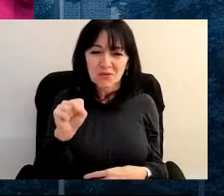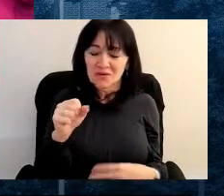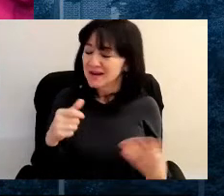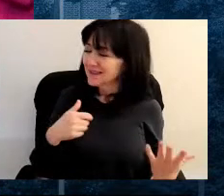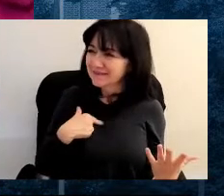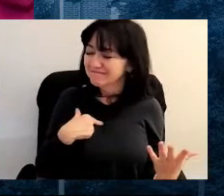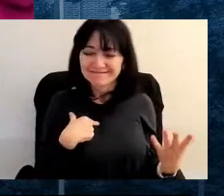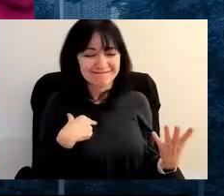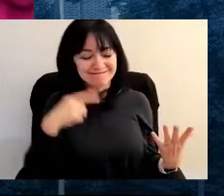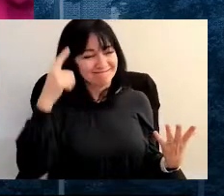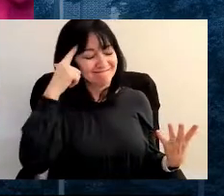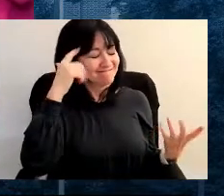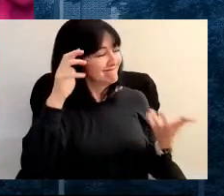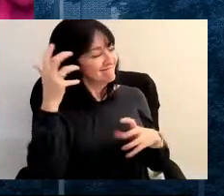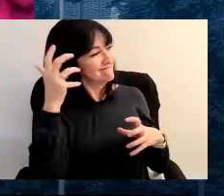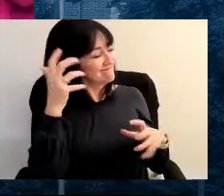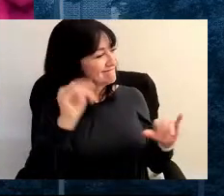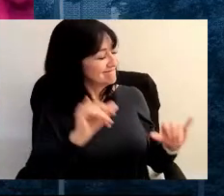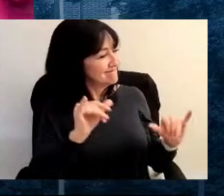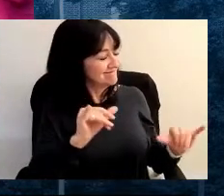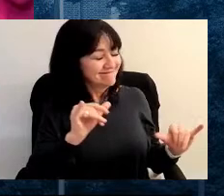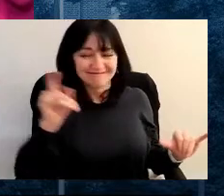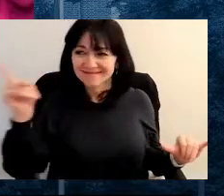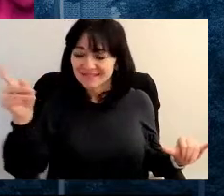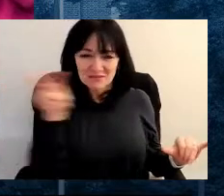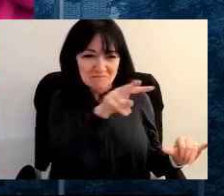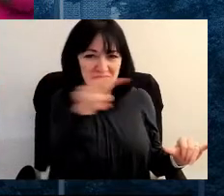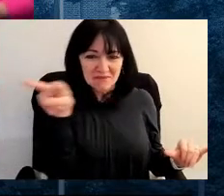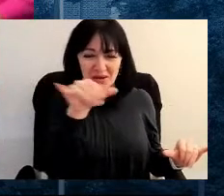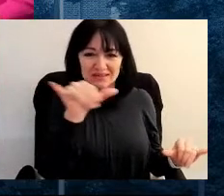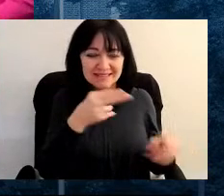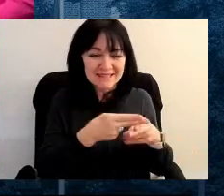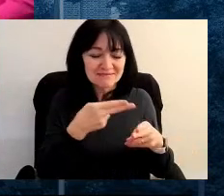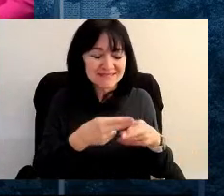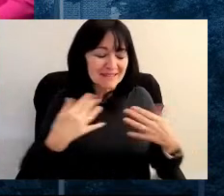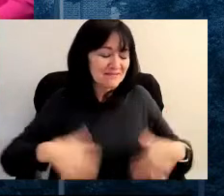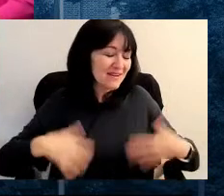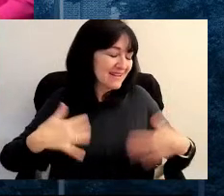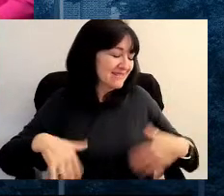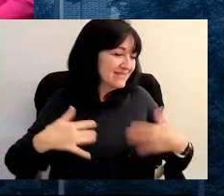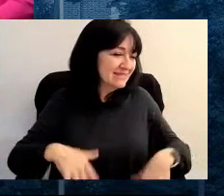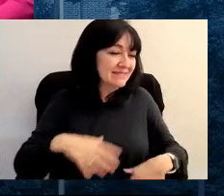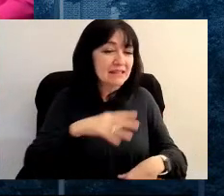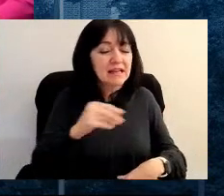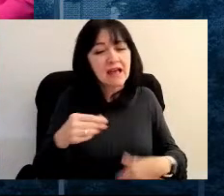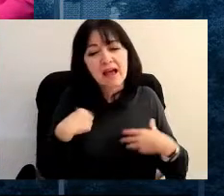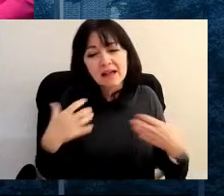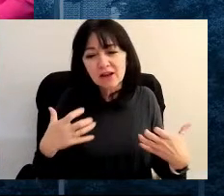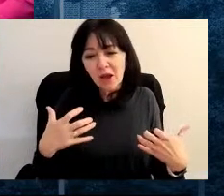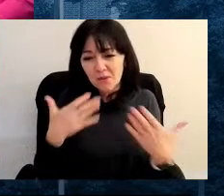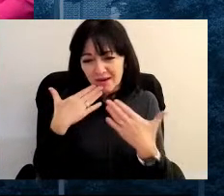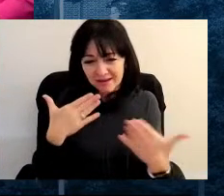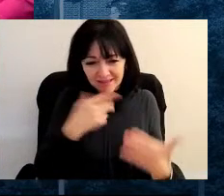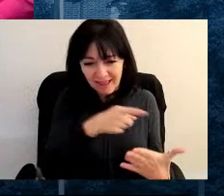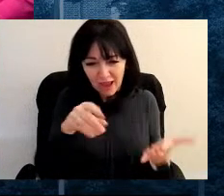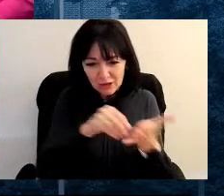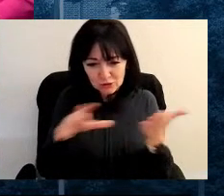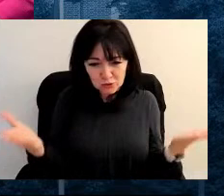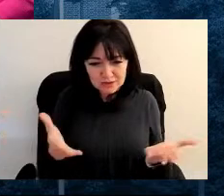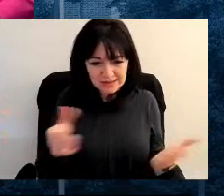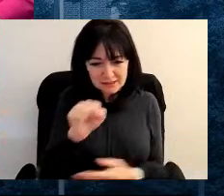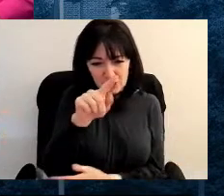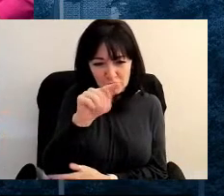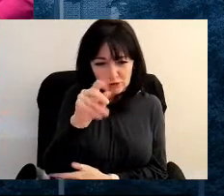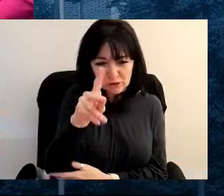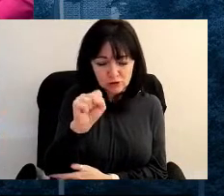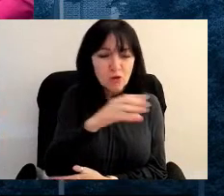know how I can. And last but not least, to all the students here at Stokes and across the